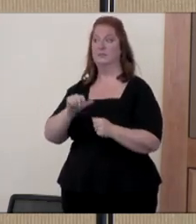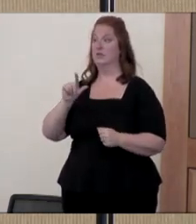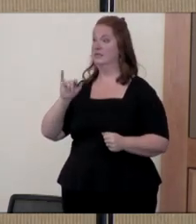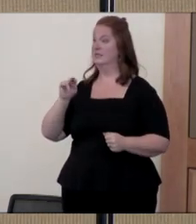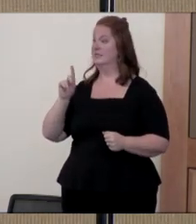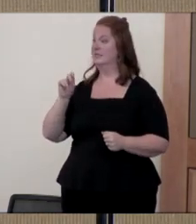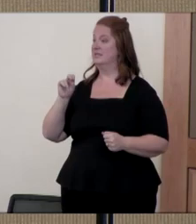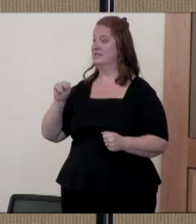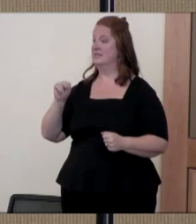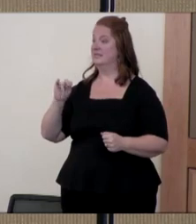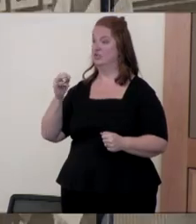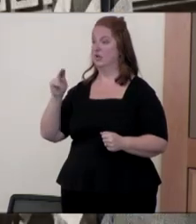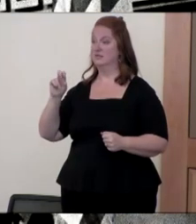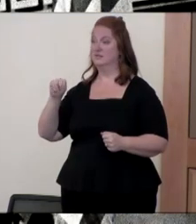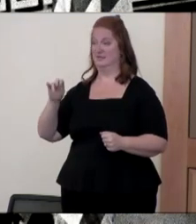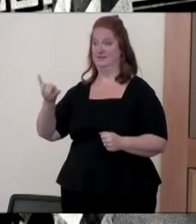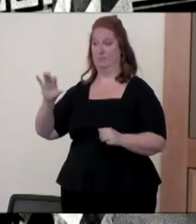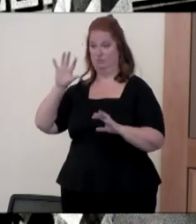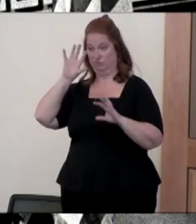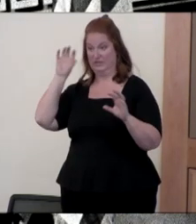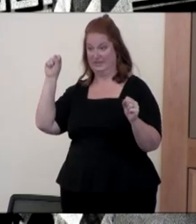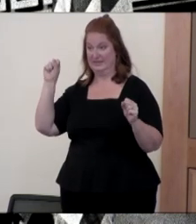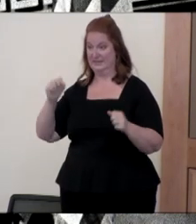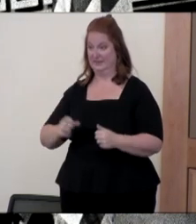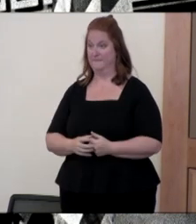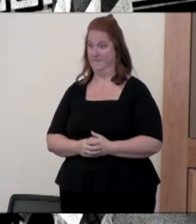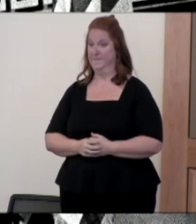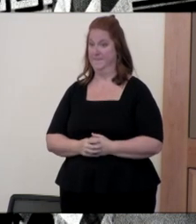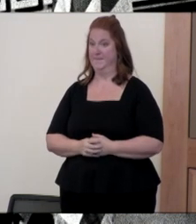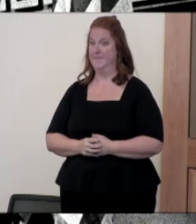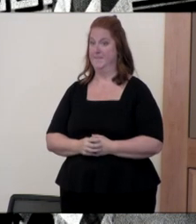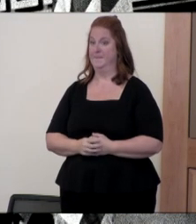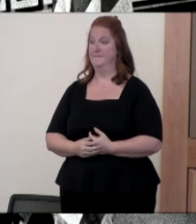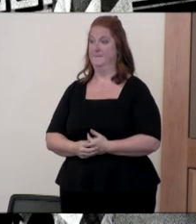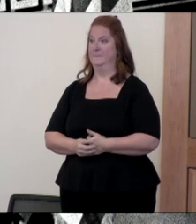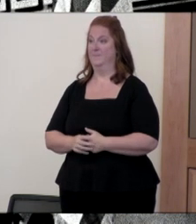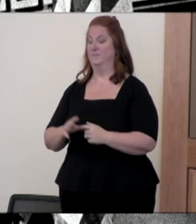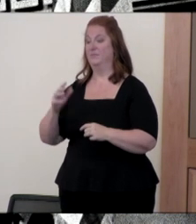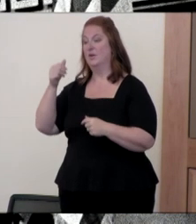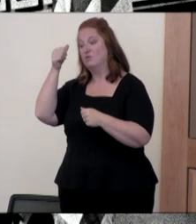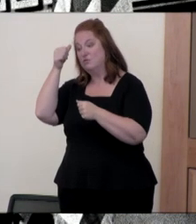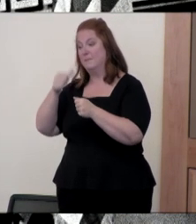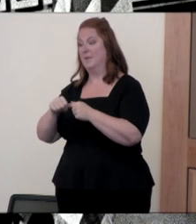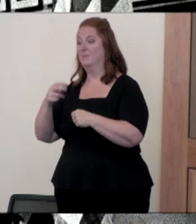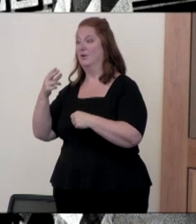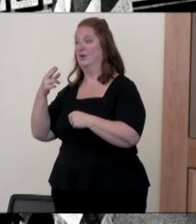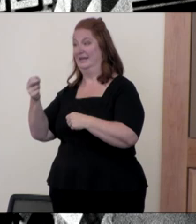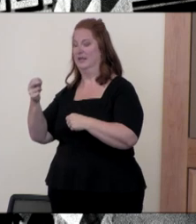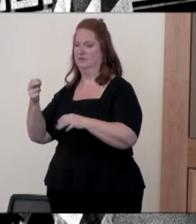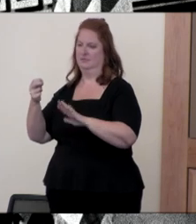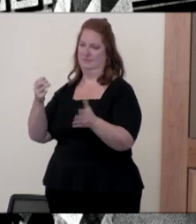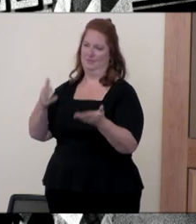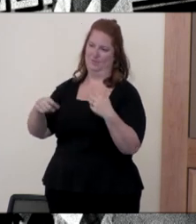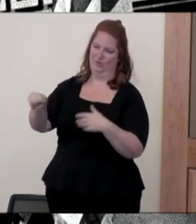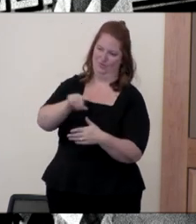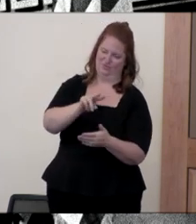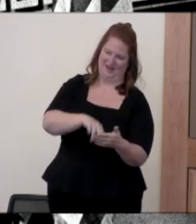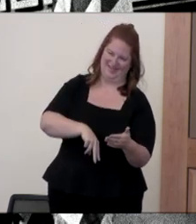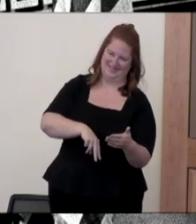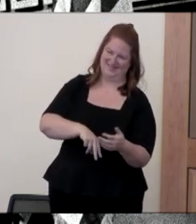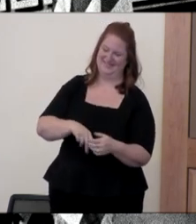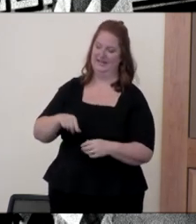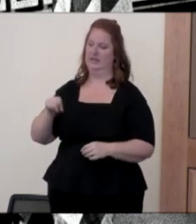the person in the White House. You might remember that he, or you might have read, some of you, that he focused